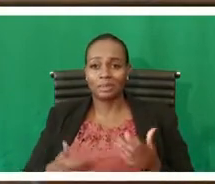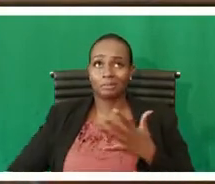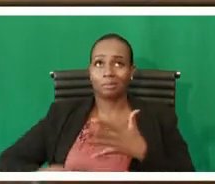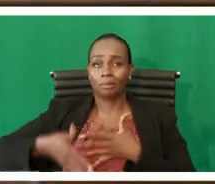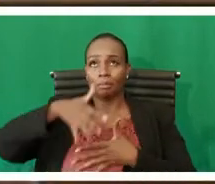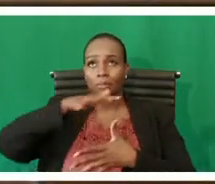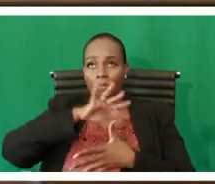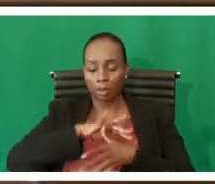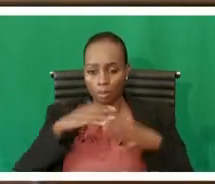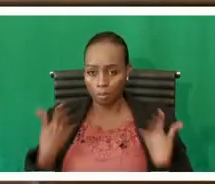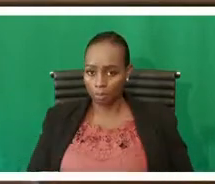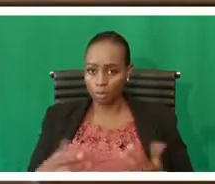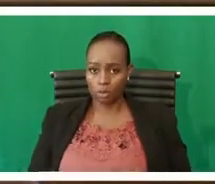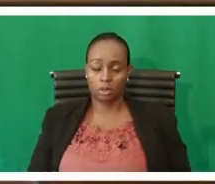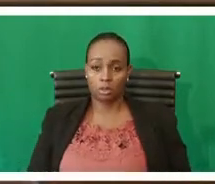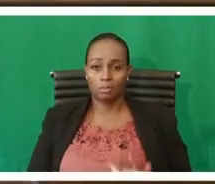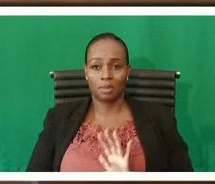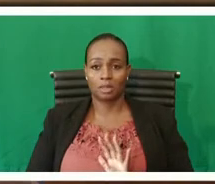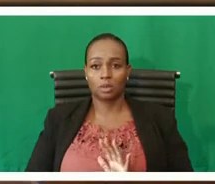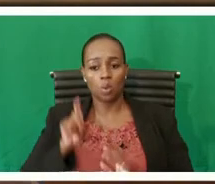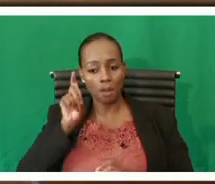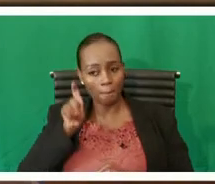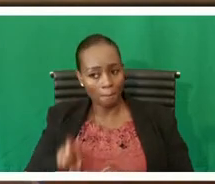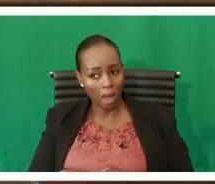be transparent,